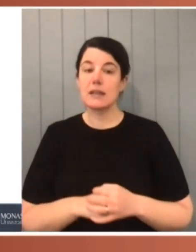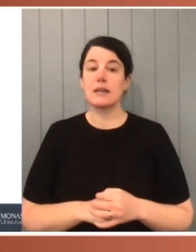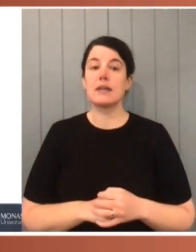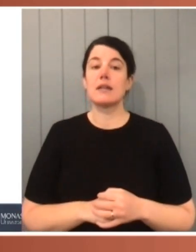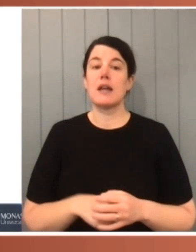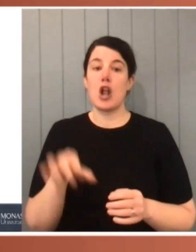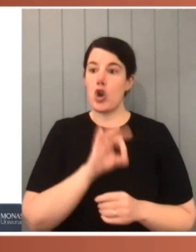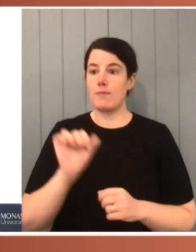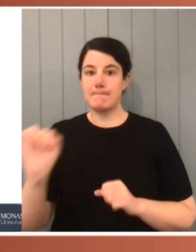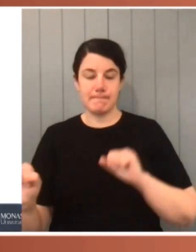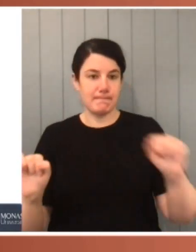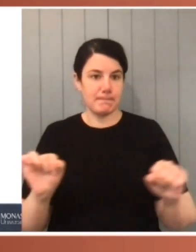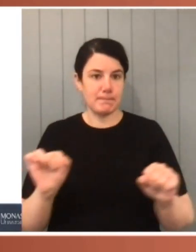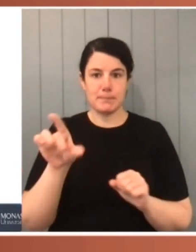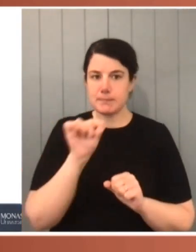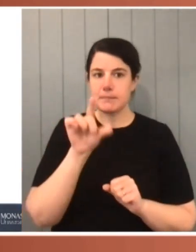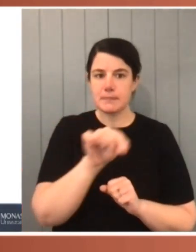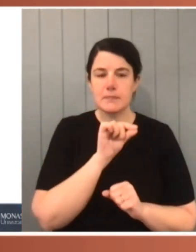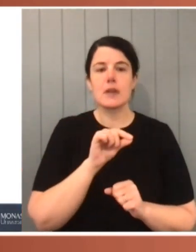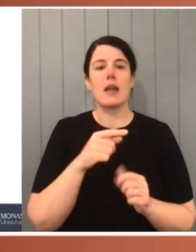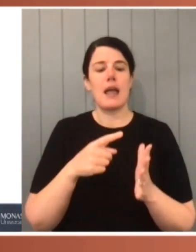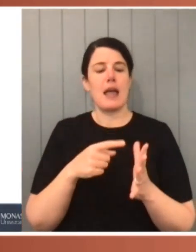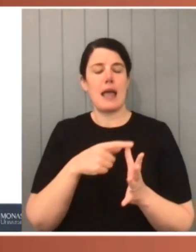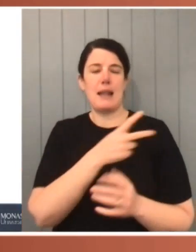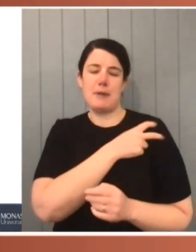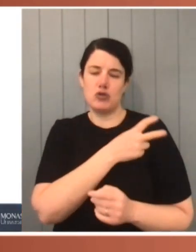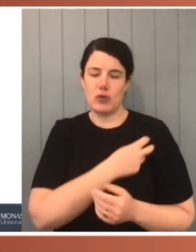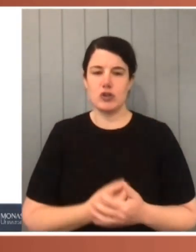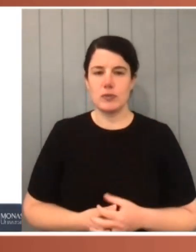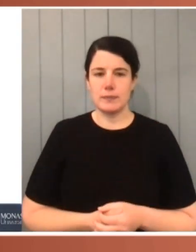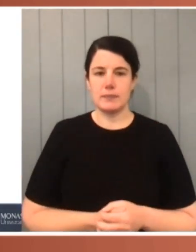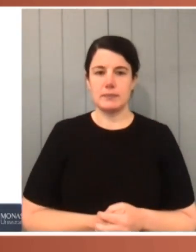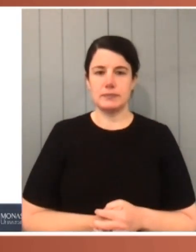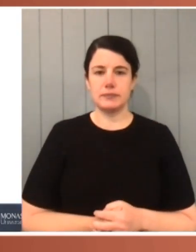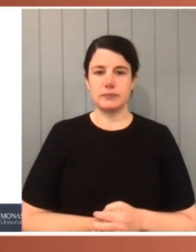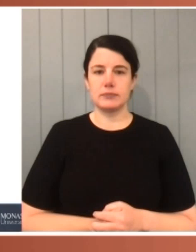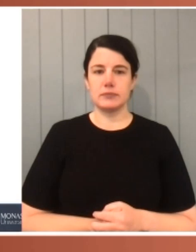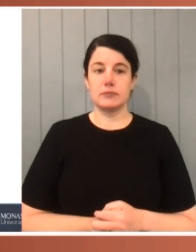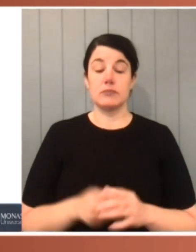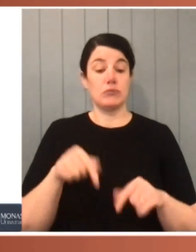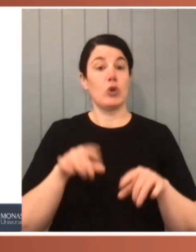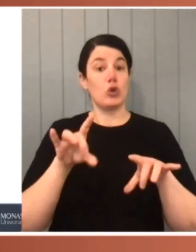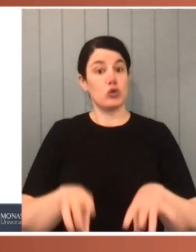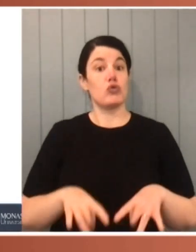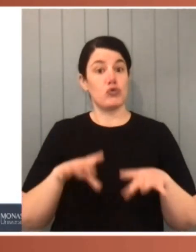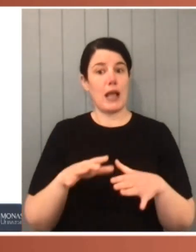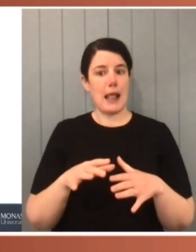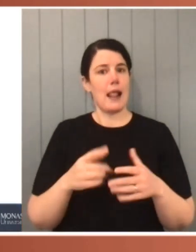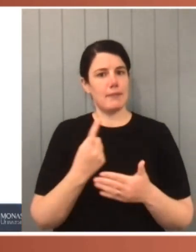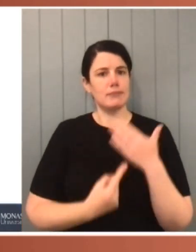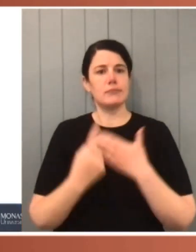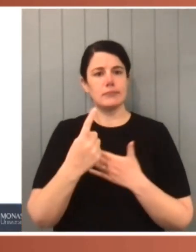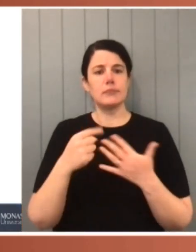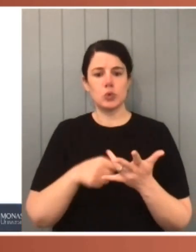bureaucratic electoral administration. Second, Australia is alone in embracing compulsory